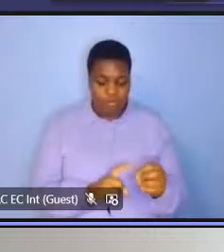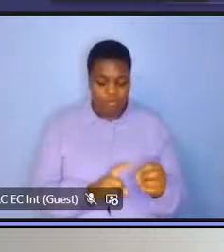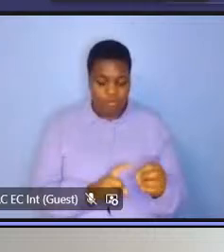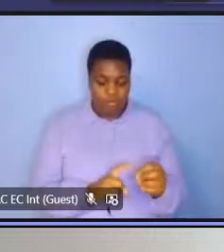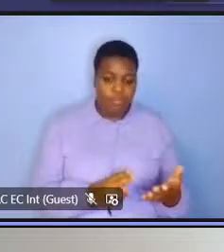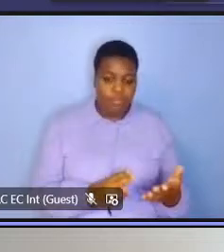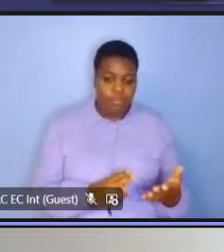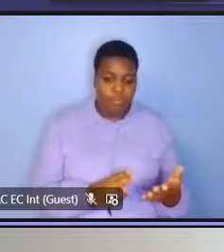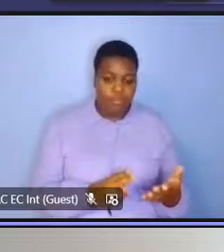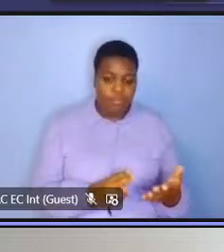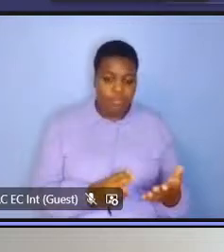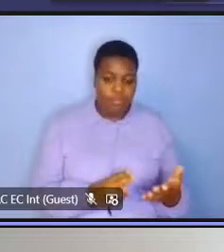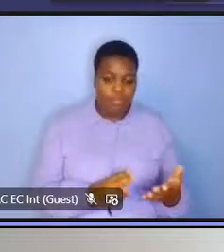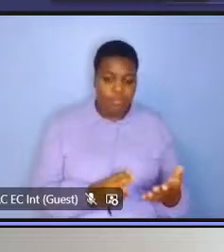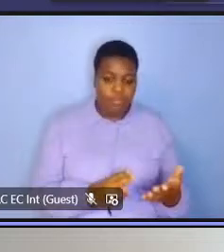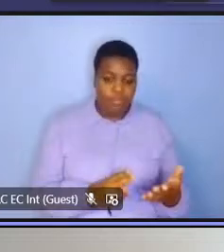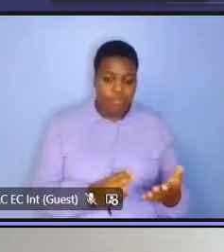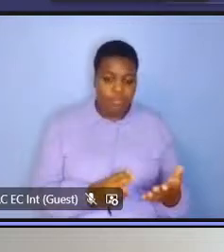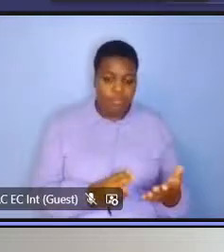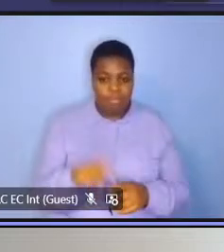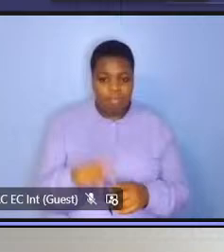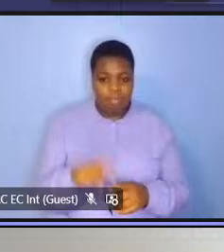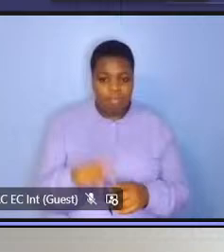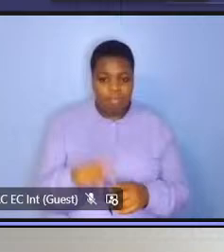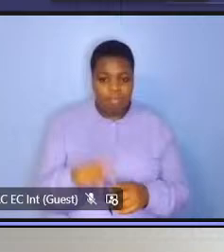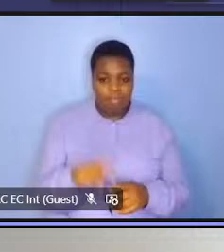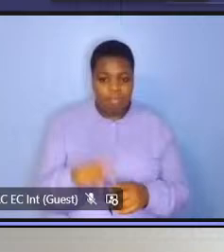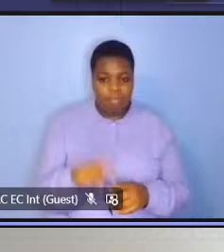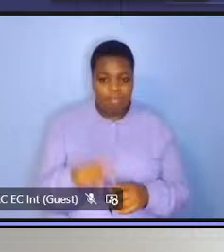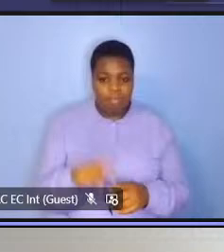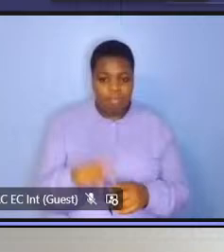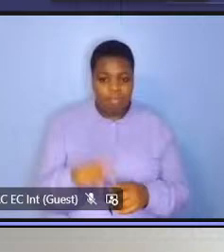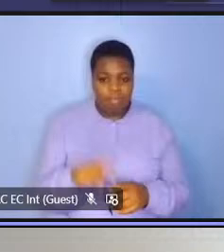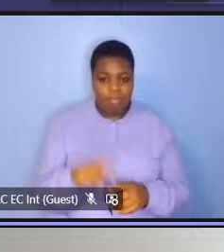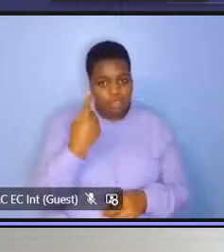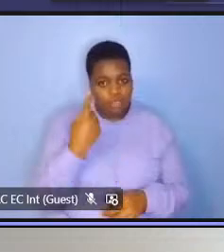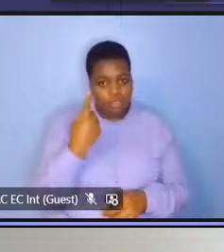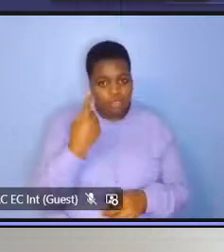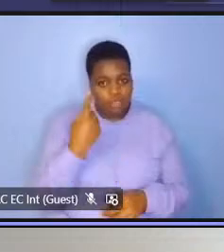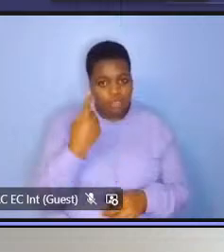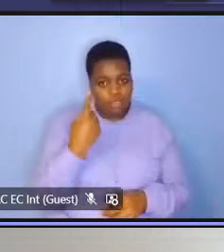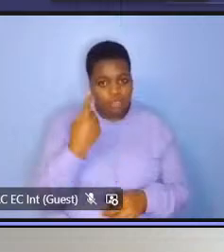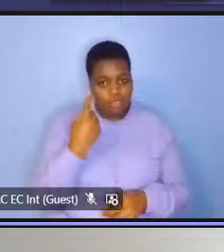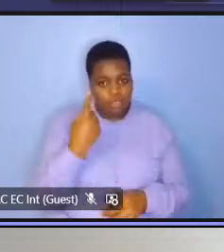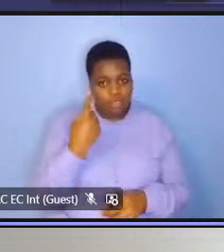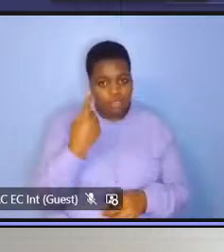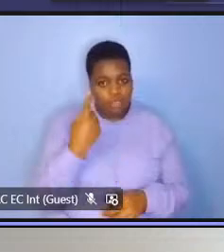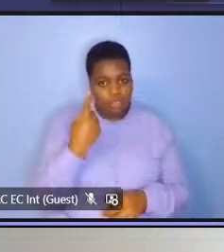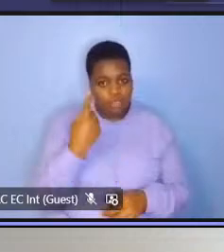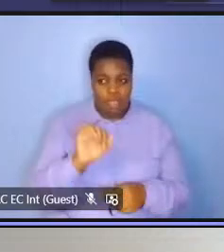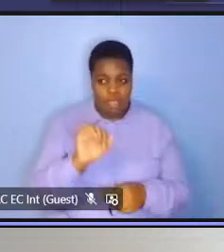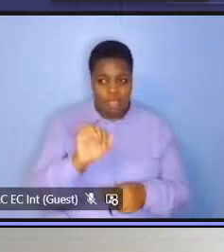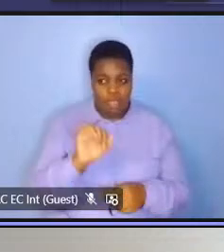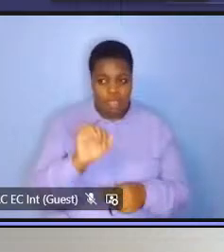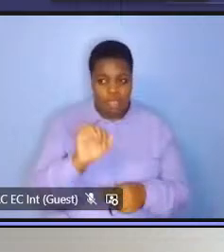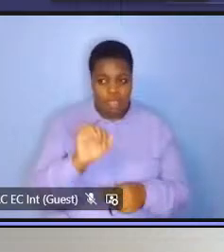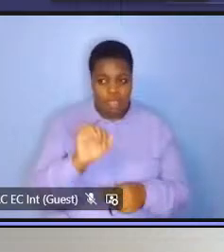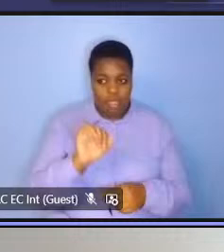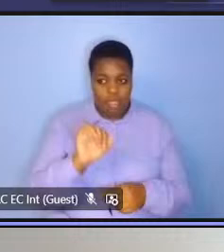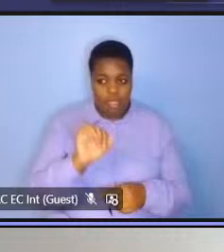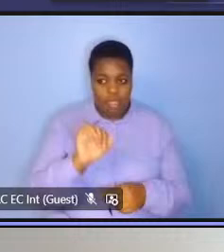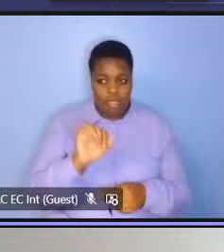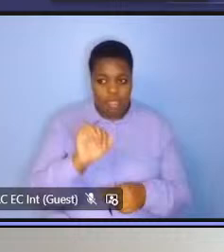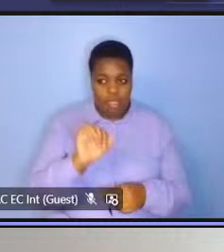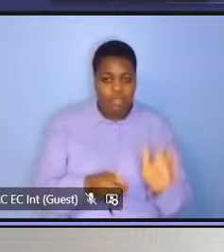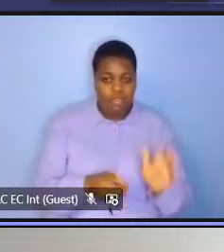to education must be understood in light of its main aim, which is the full development of the